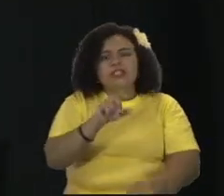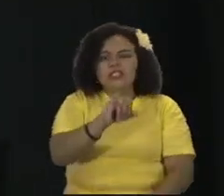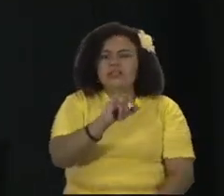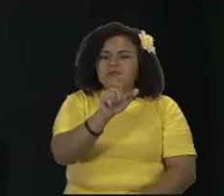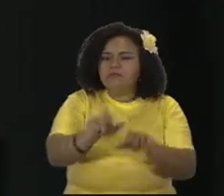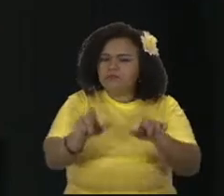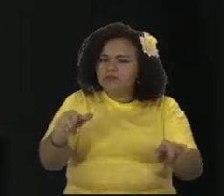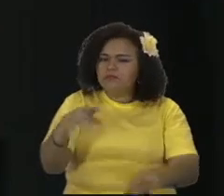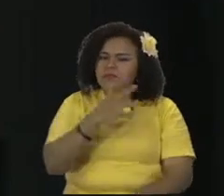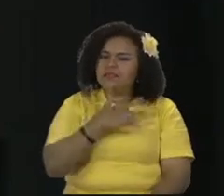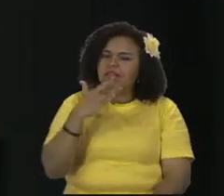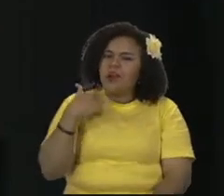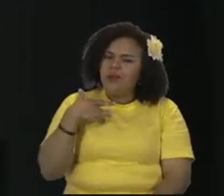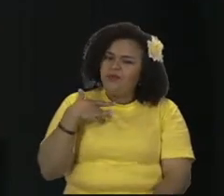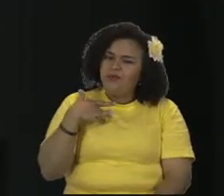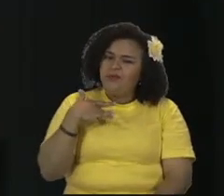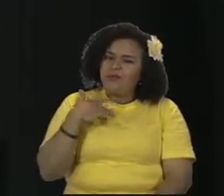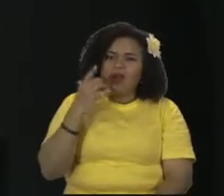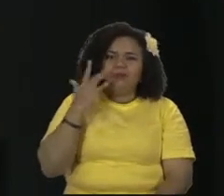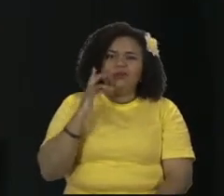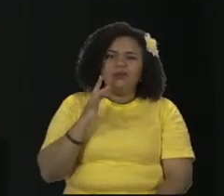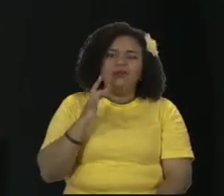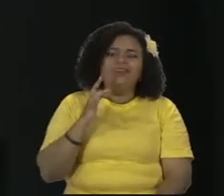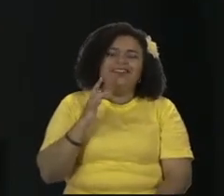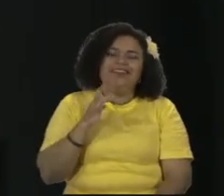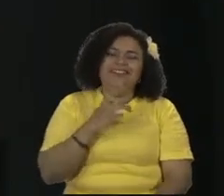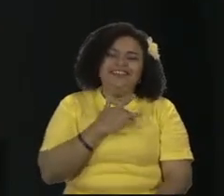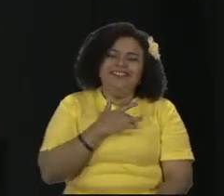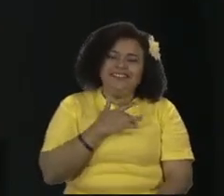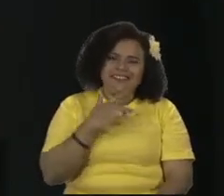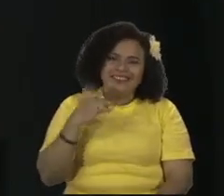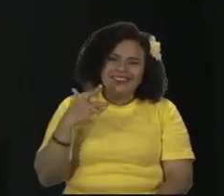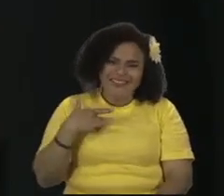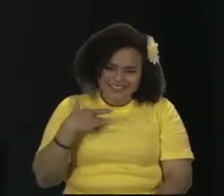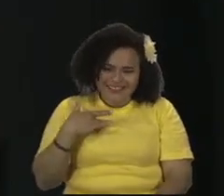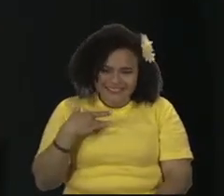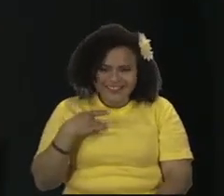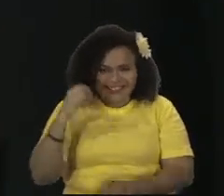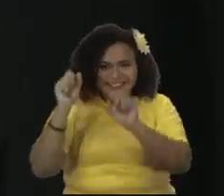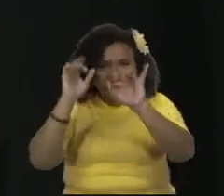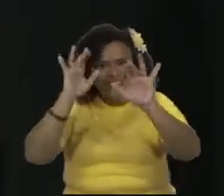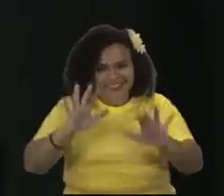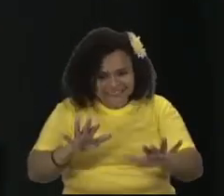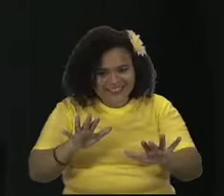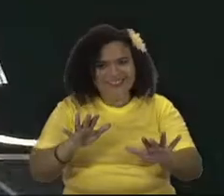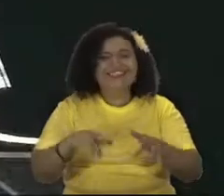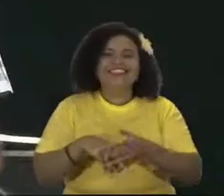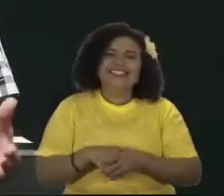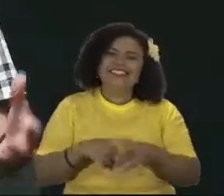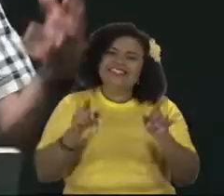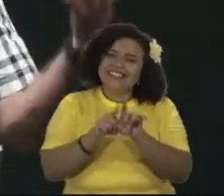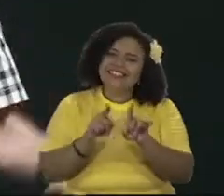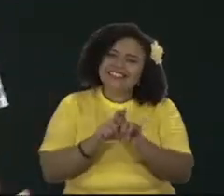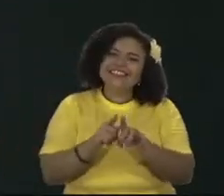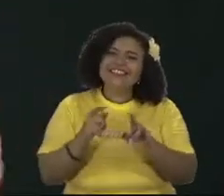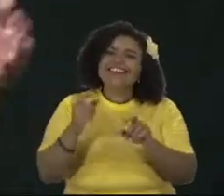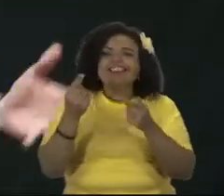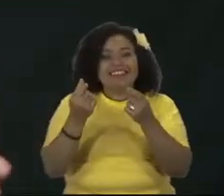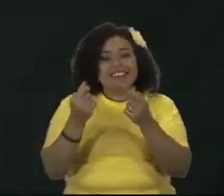you have a good health, just like an elephant. I don't know if elephant there's a good health.